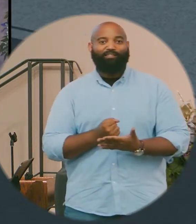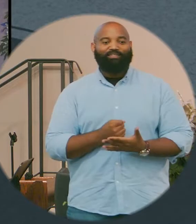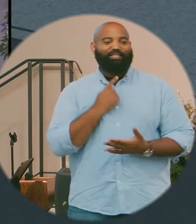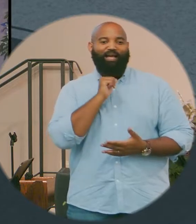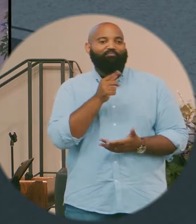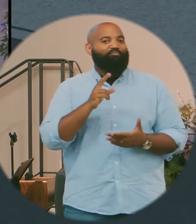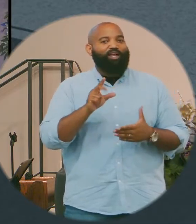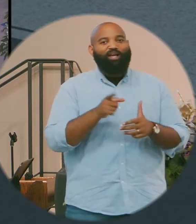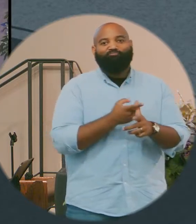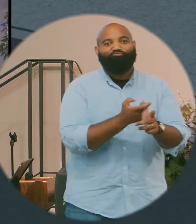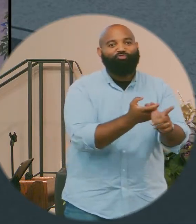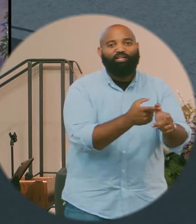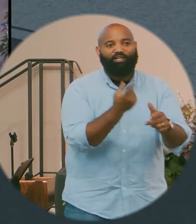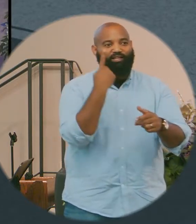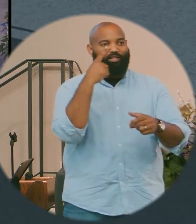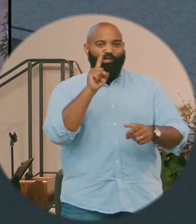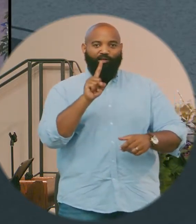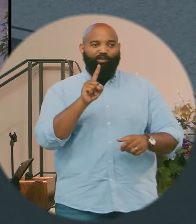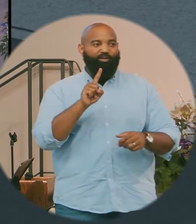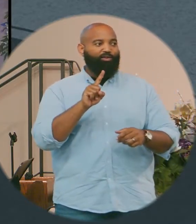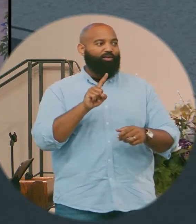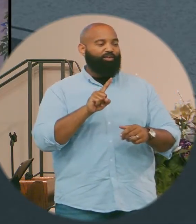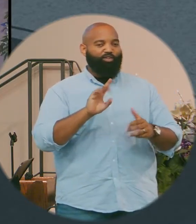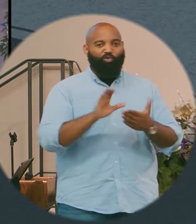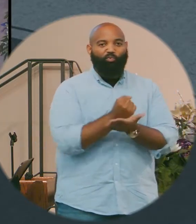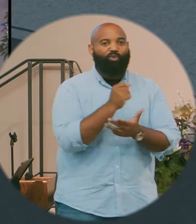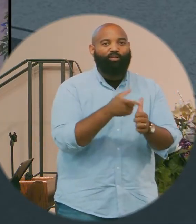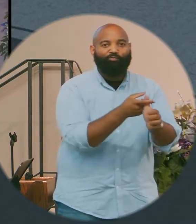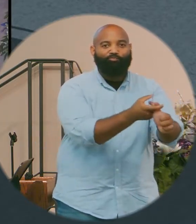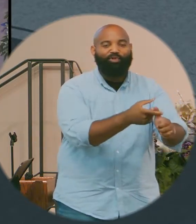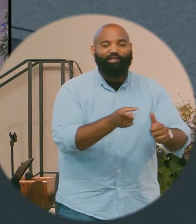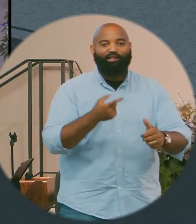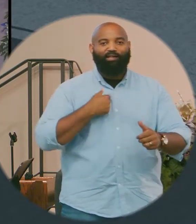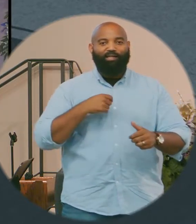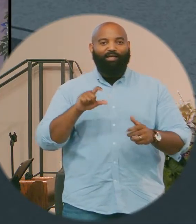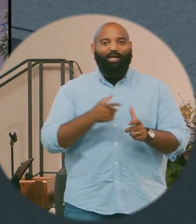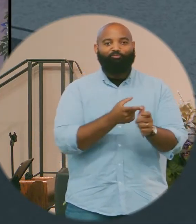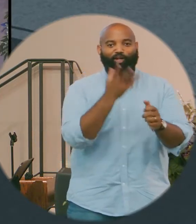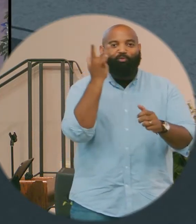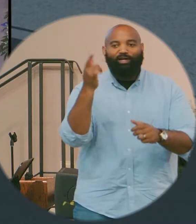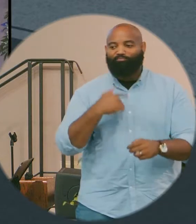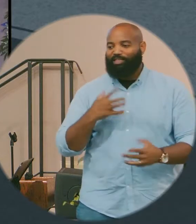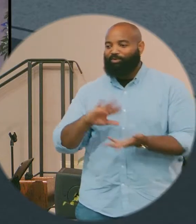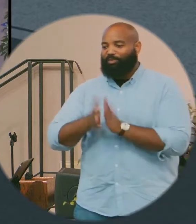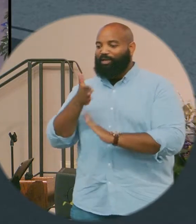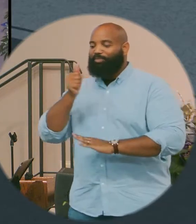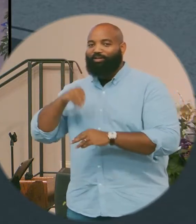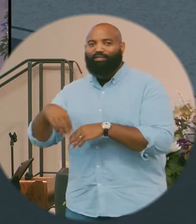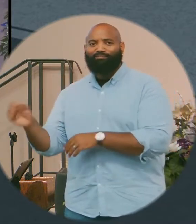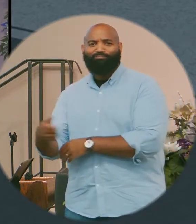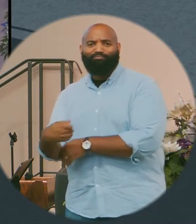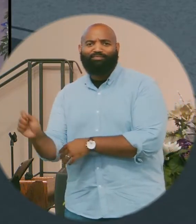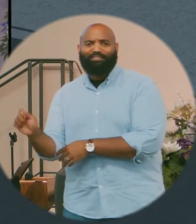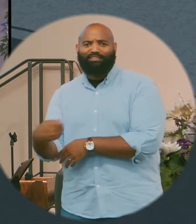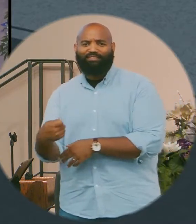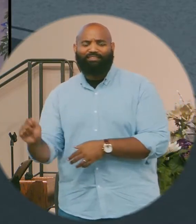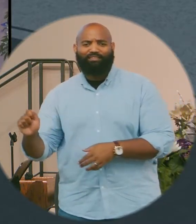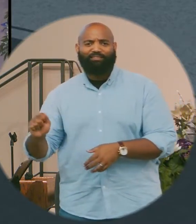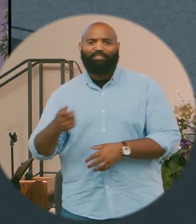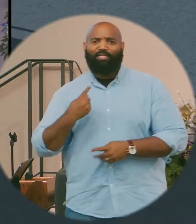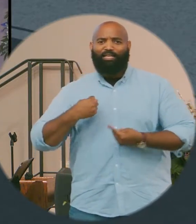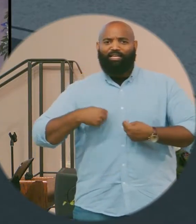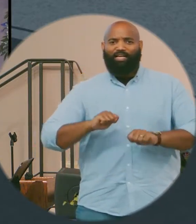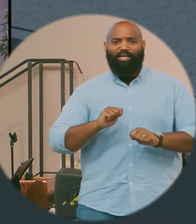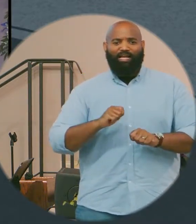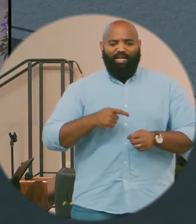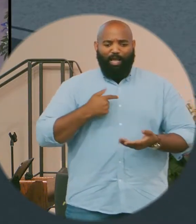hit the ball. I can move and I can." And so this is the thing. I may not be able to quote all the Psalms like you can quote. I may not be able to